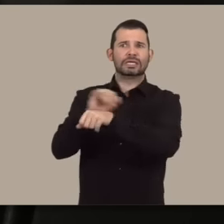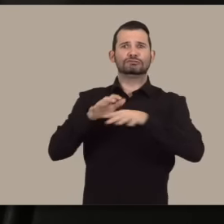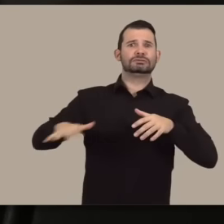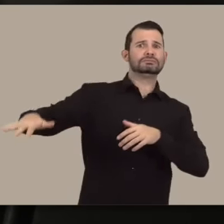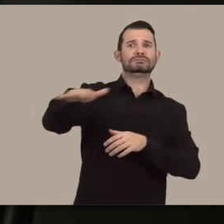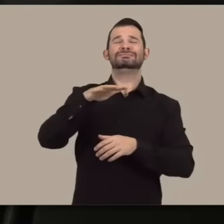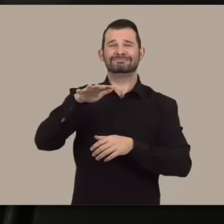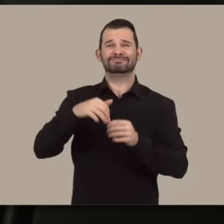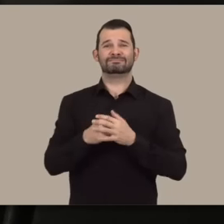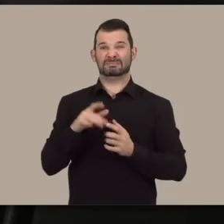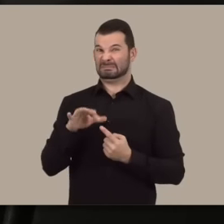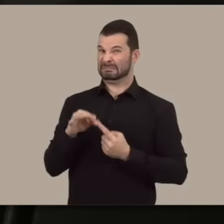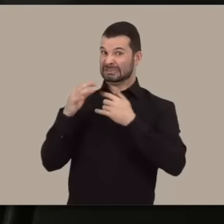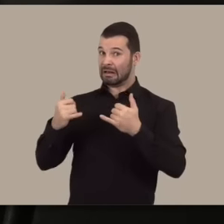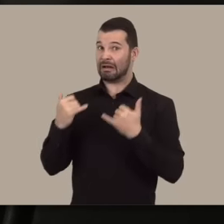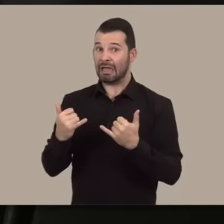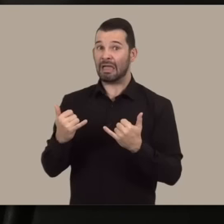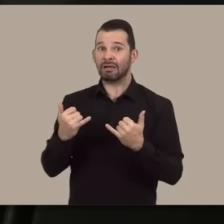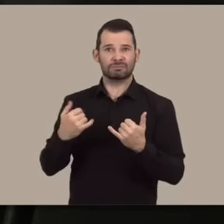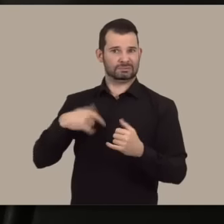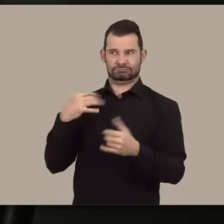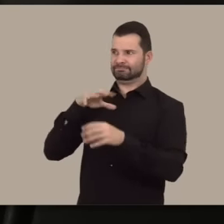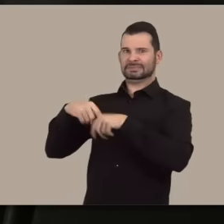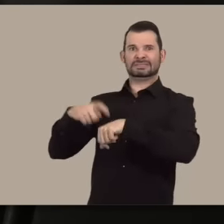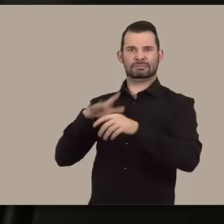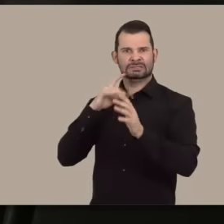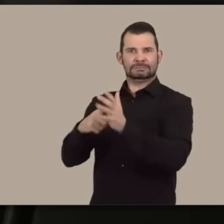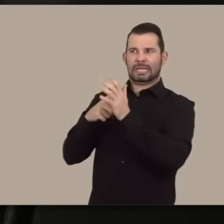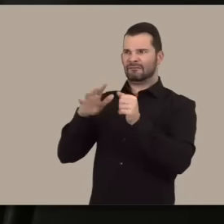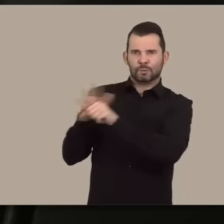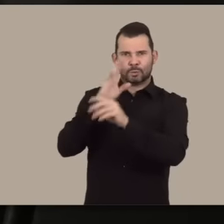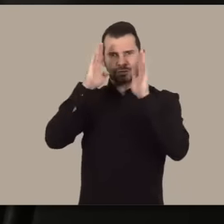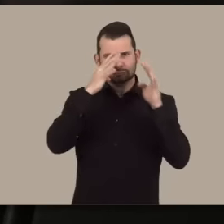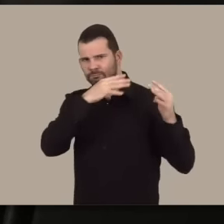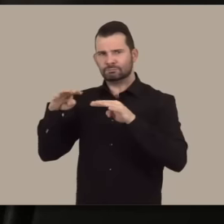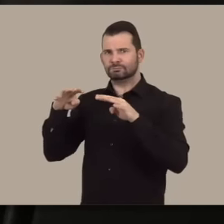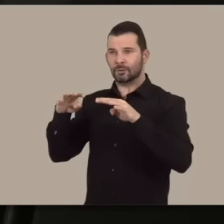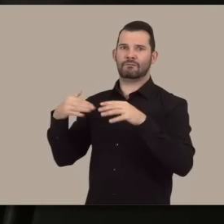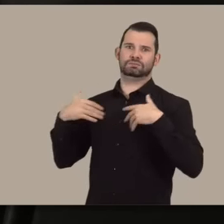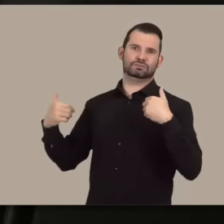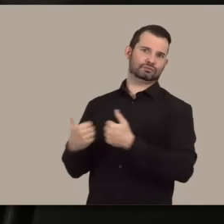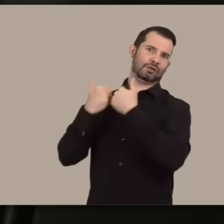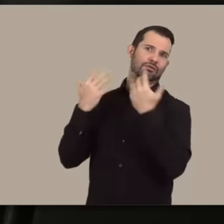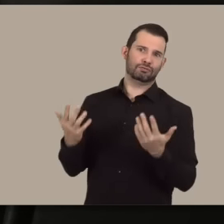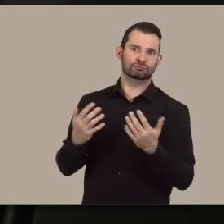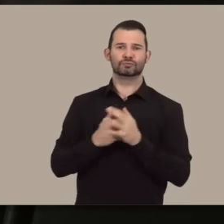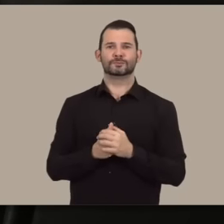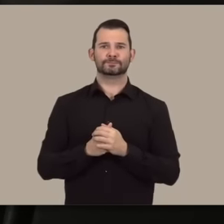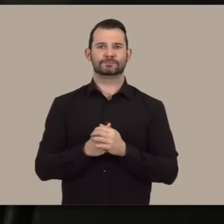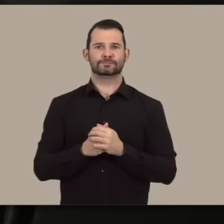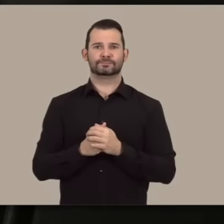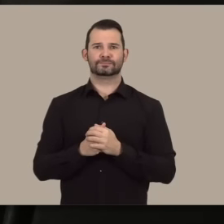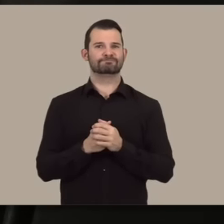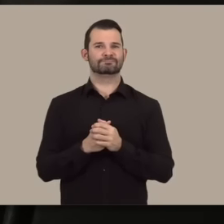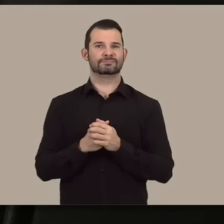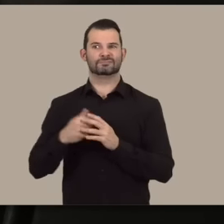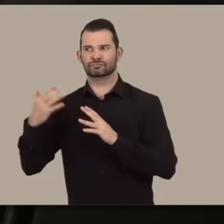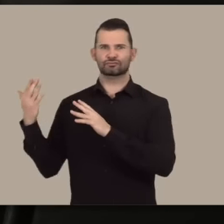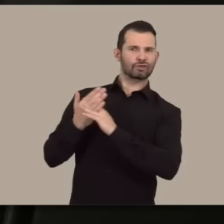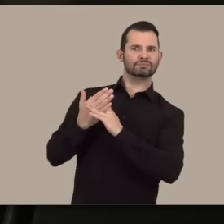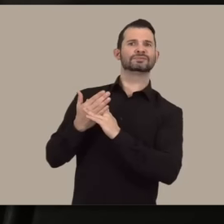Canadian audiovisual industry, especially now, as we are in a time that demands our full attention. There are